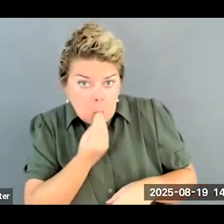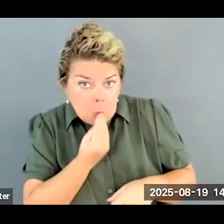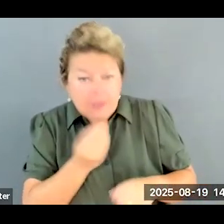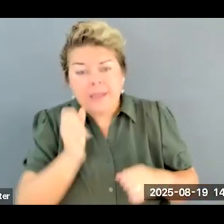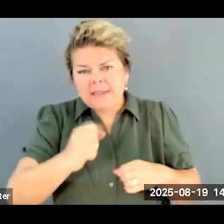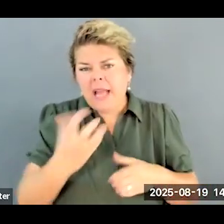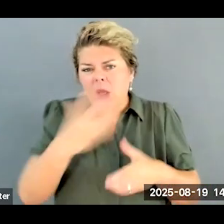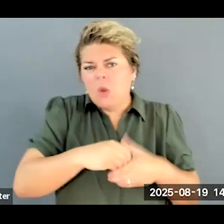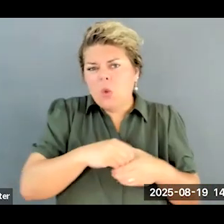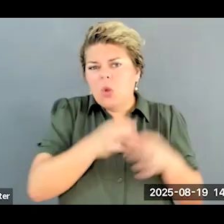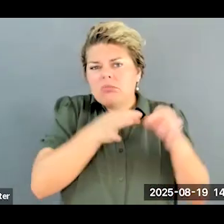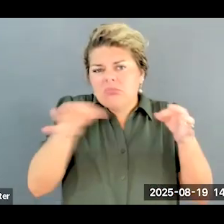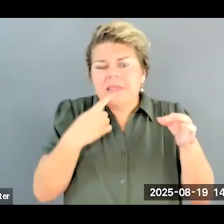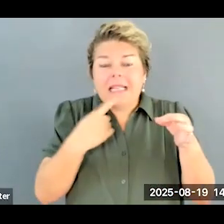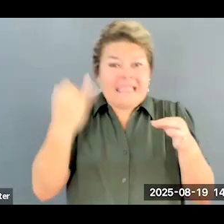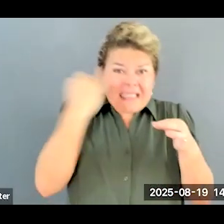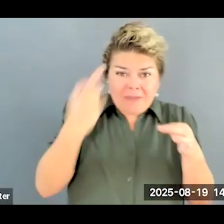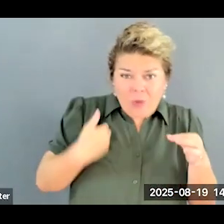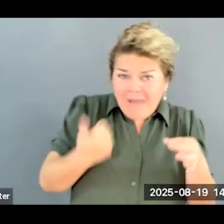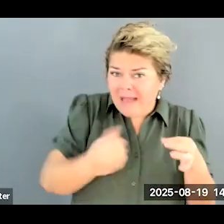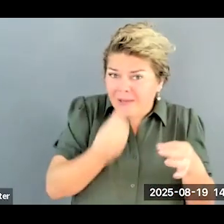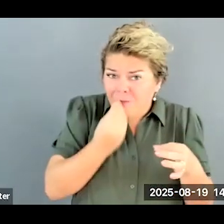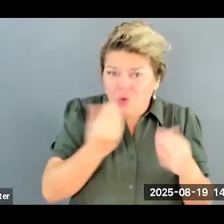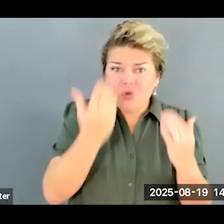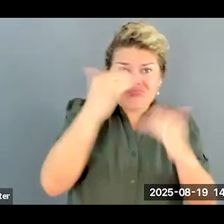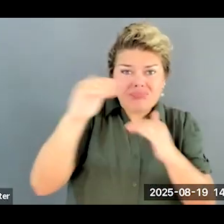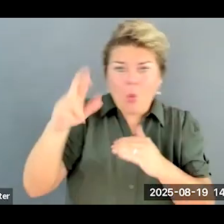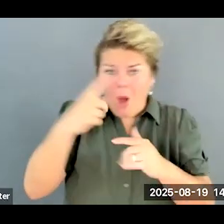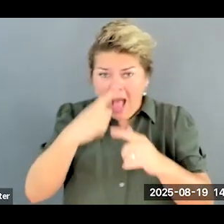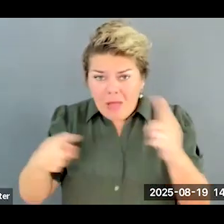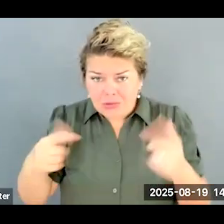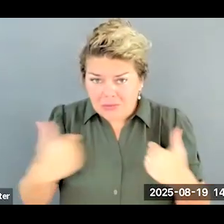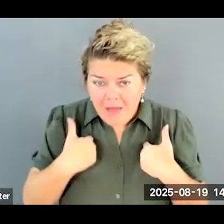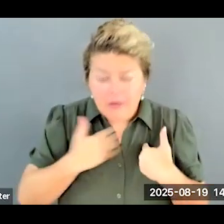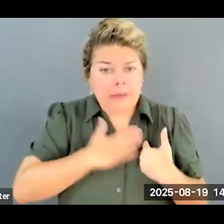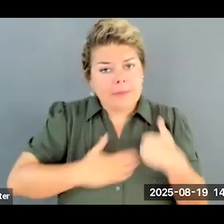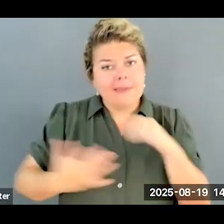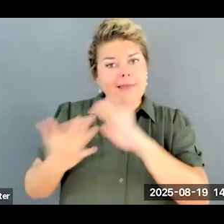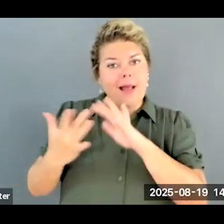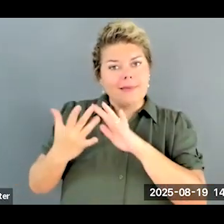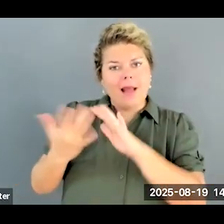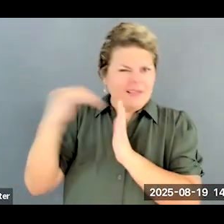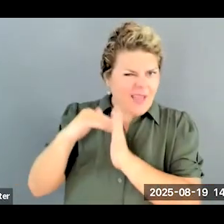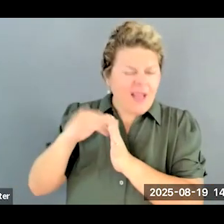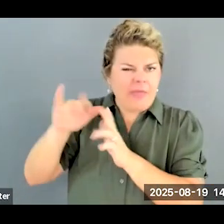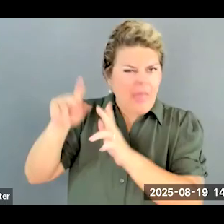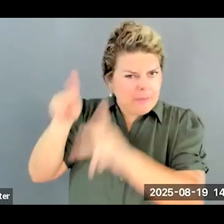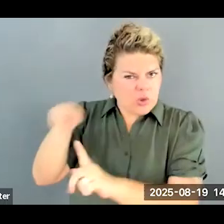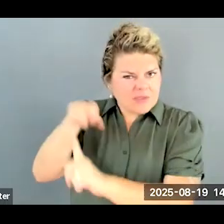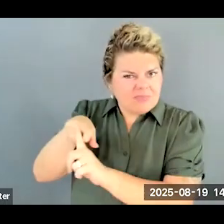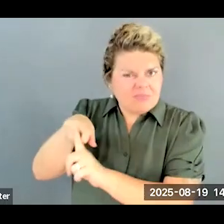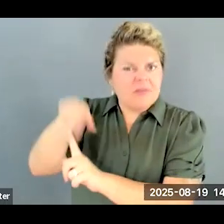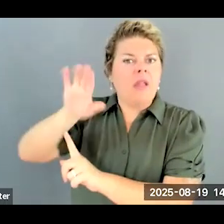include language such as if you have dietary restrictions or allergies, please contact. And again, we want the name,